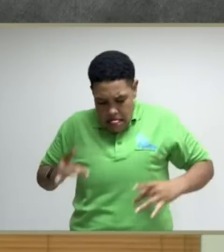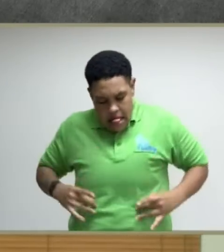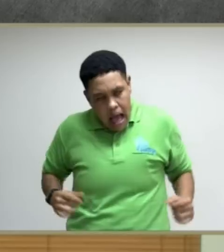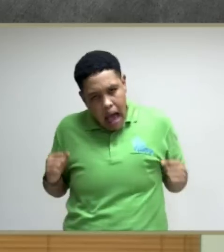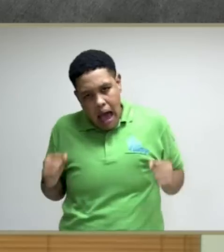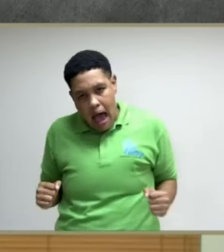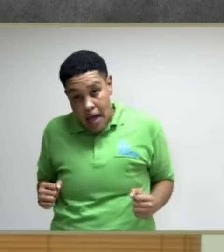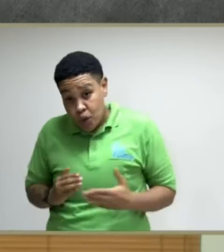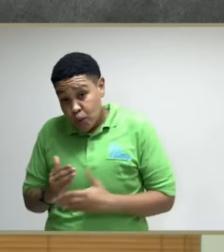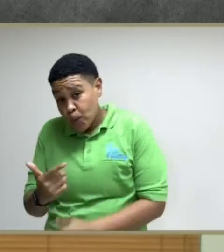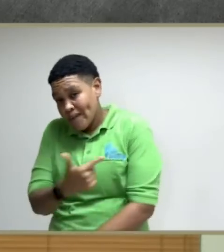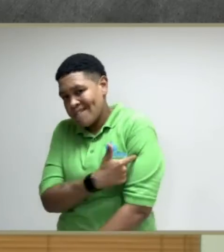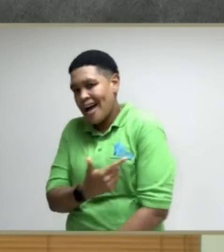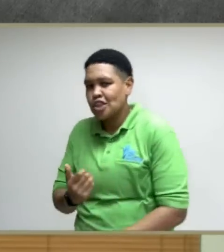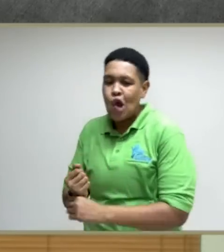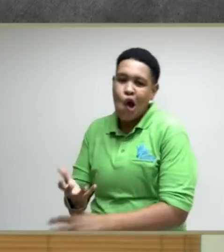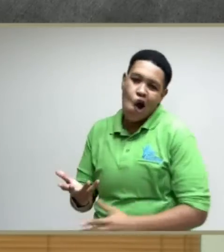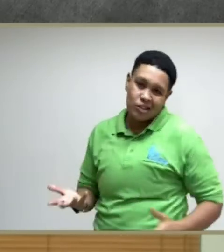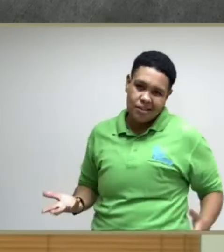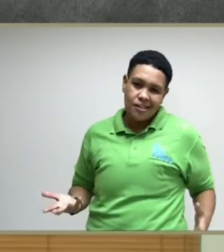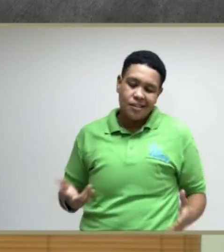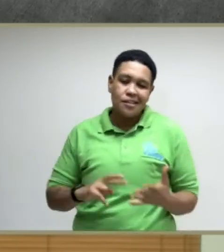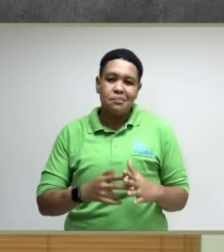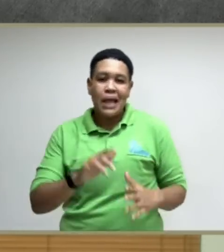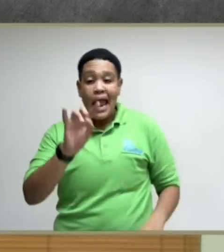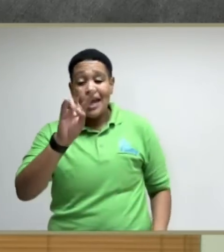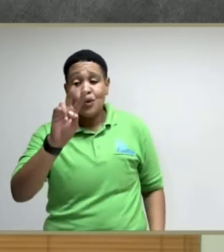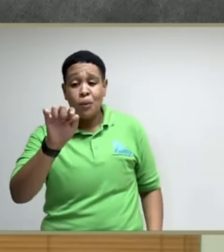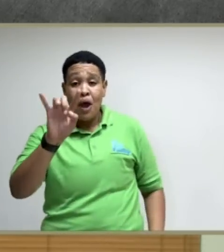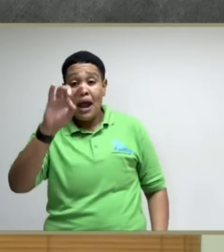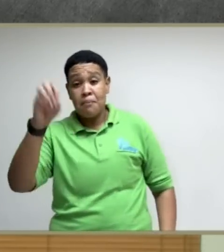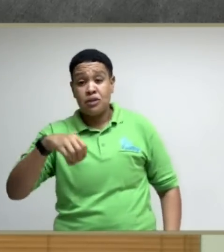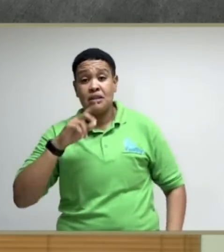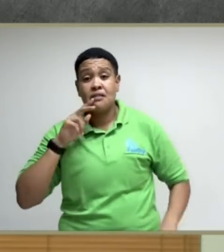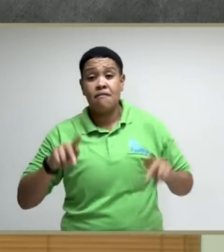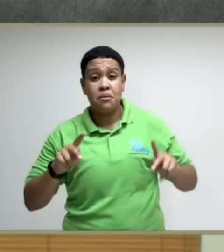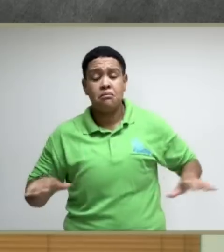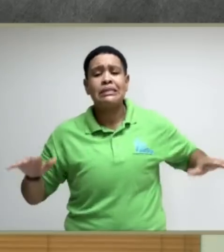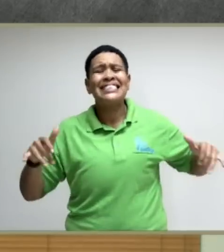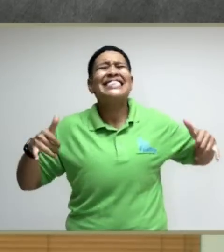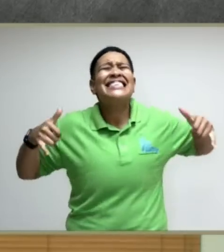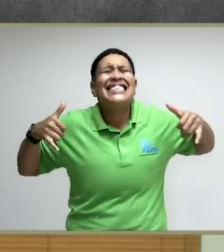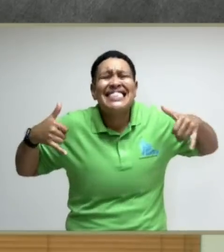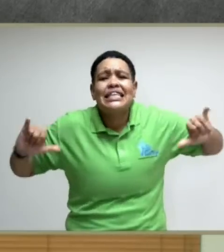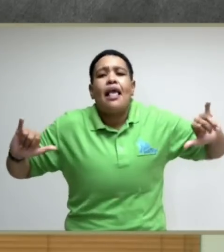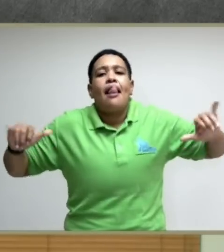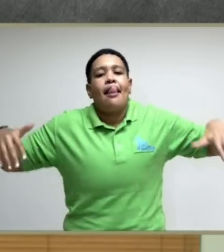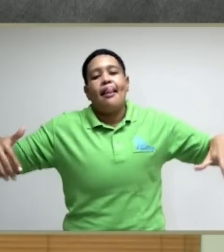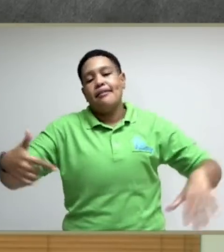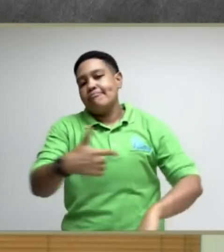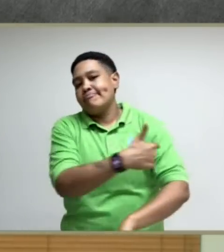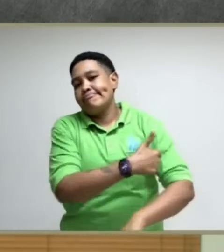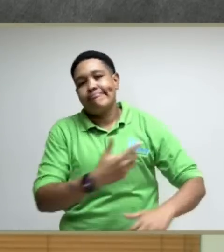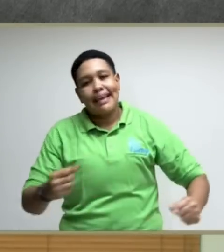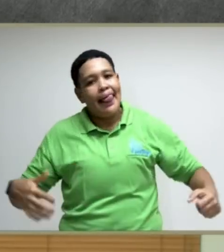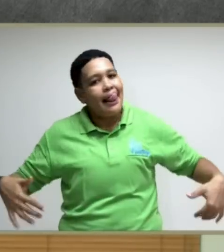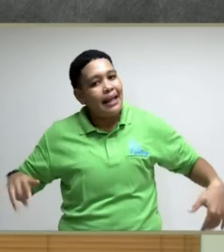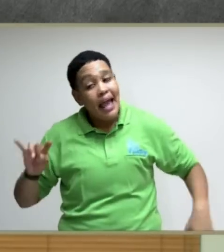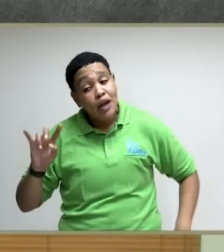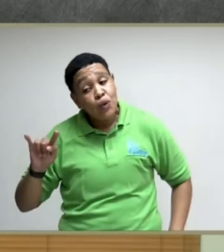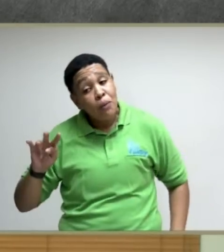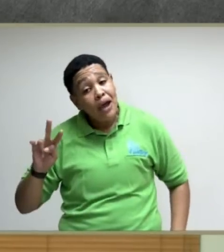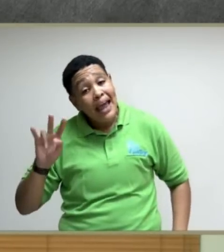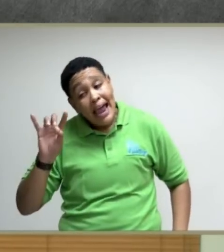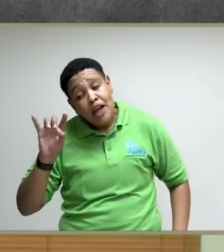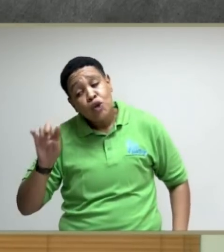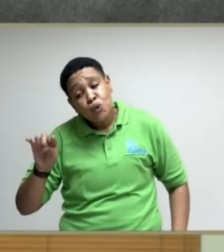vaccination, which means that there's 82.8% of the population that is still unvaccinated and are at